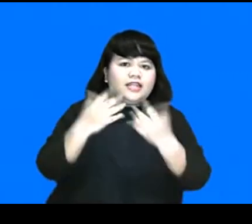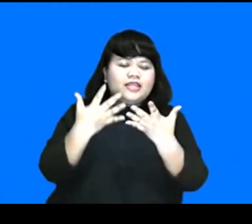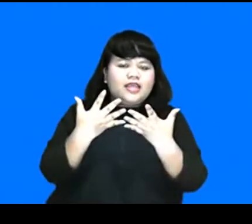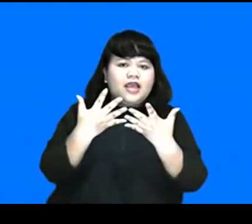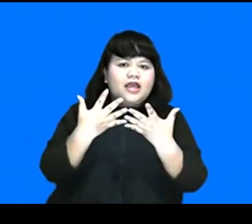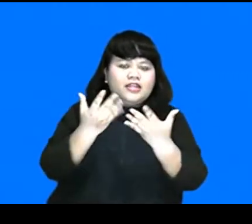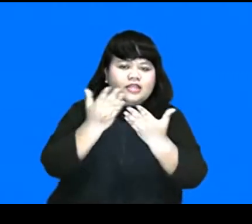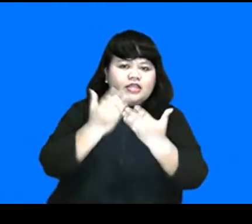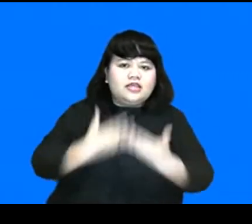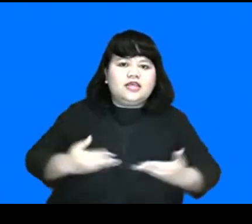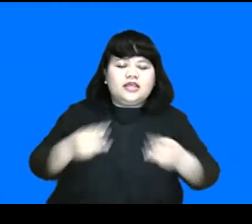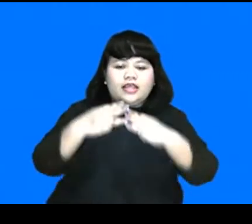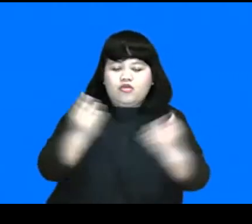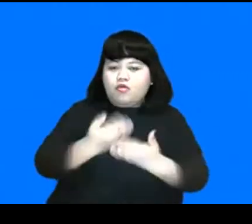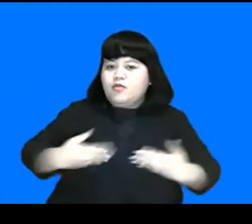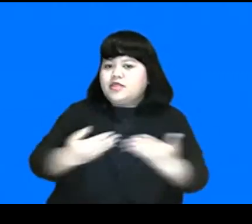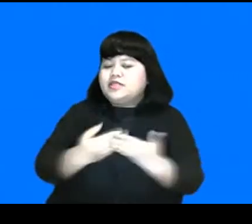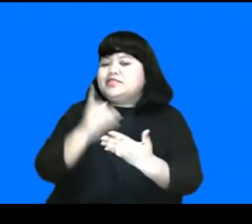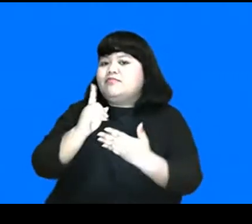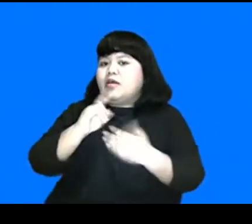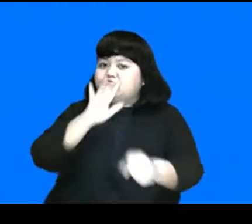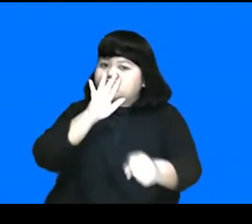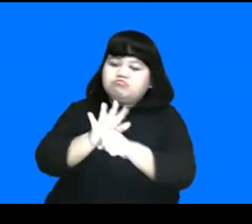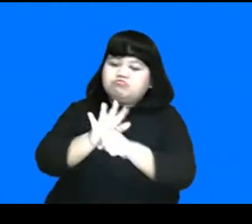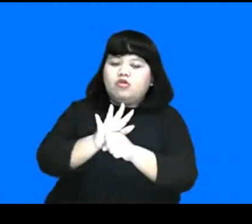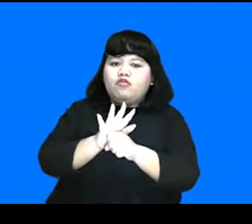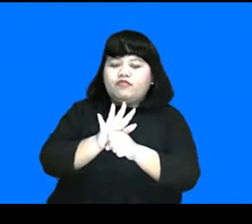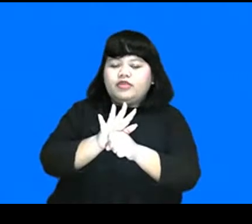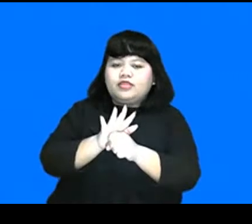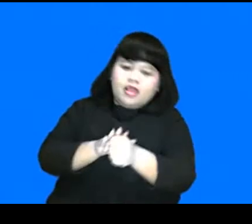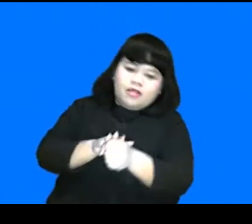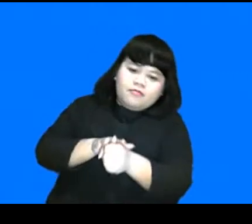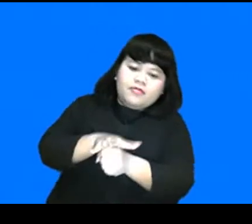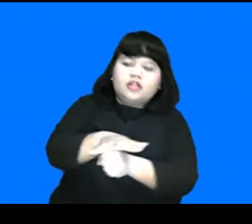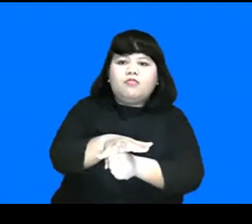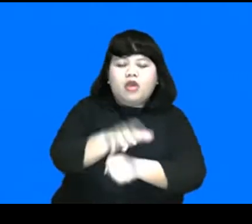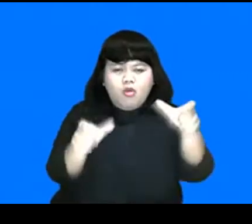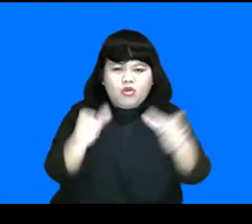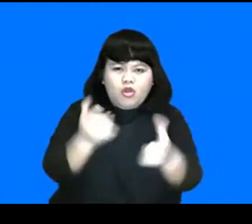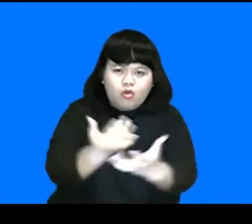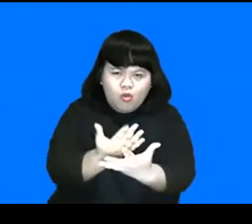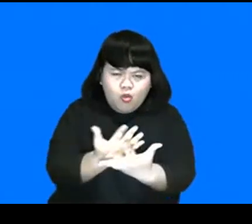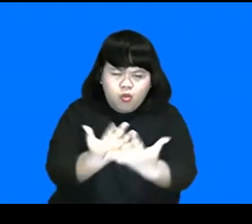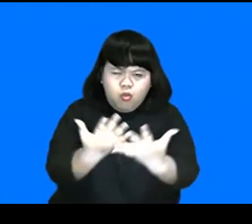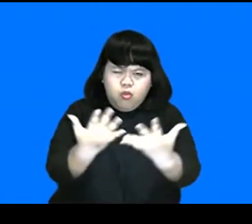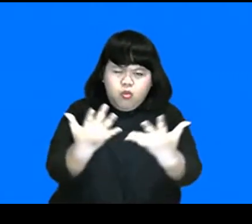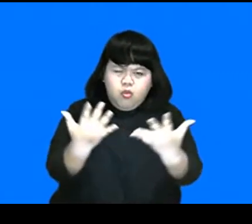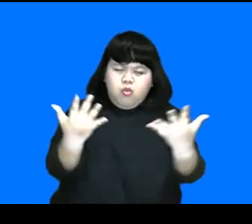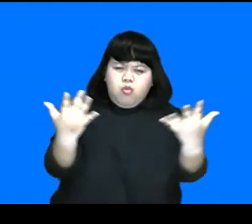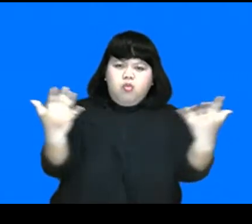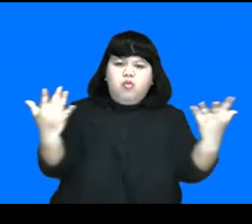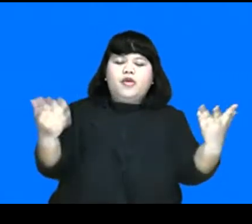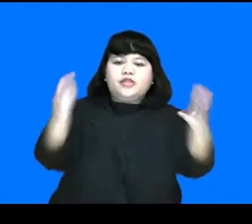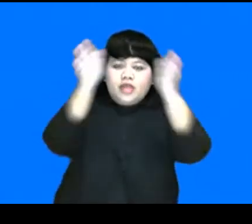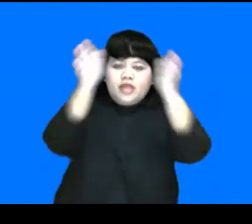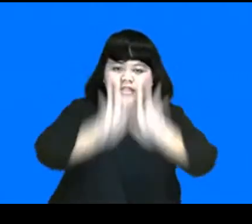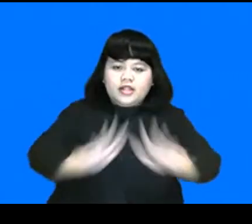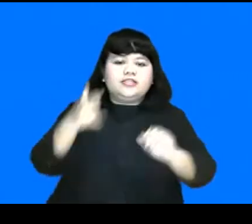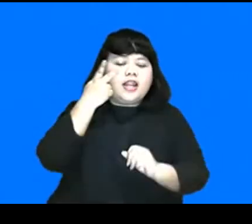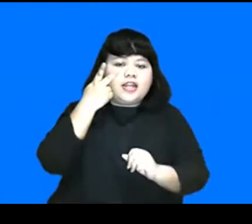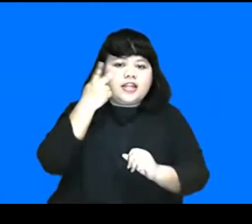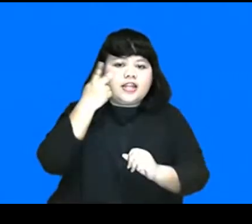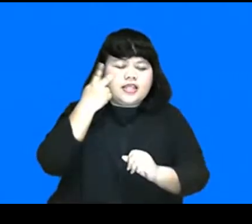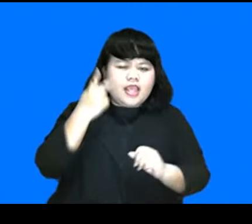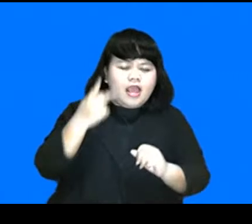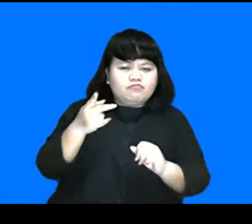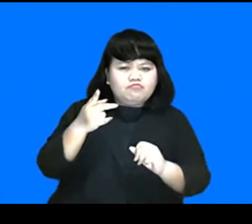million people in poverty in South Asia. We will also revisit wealth tax prospects and challenges for implementation in